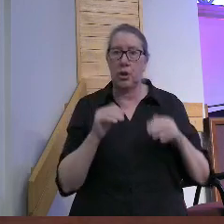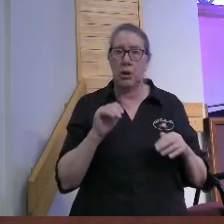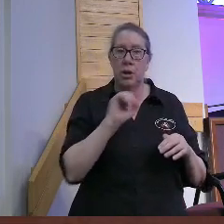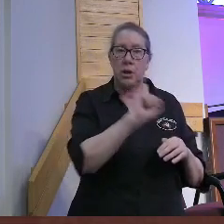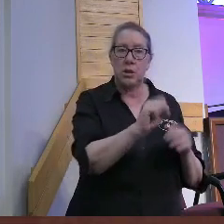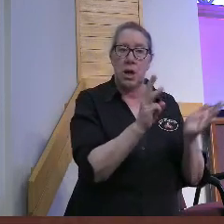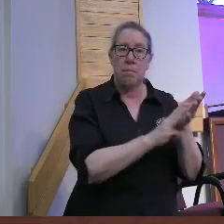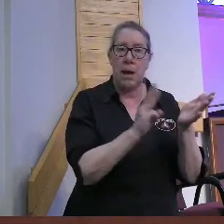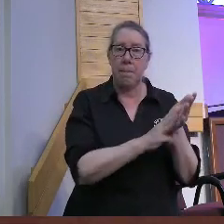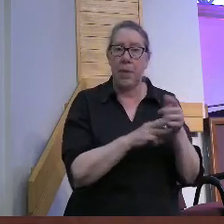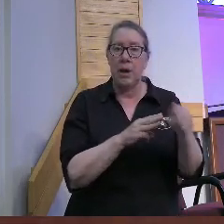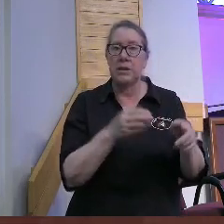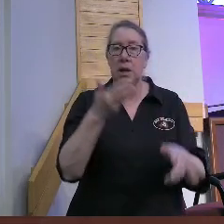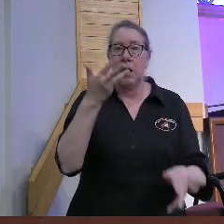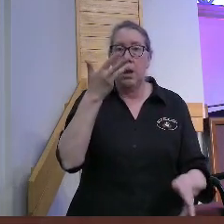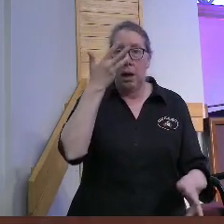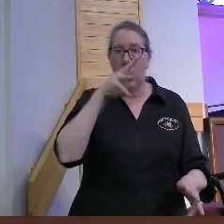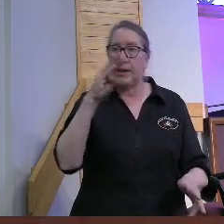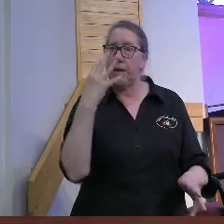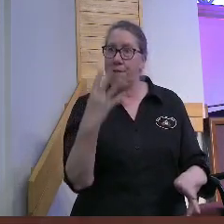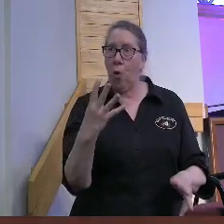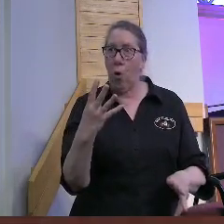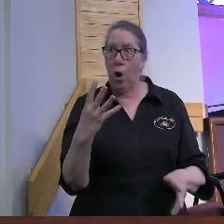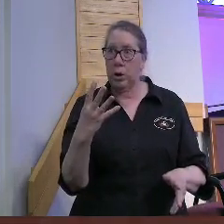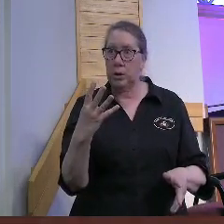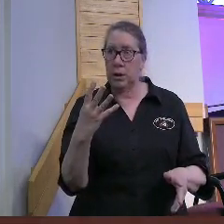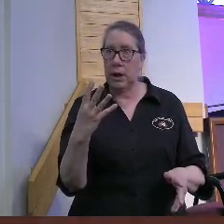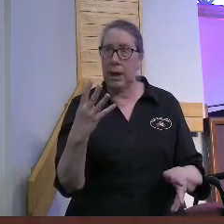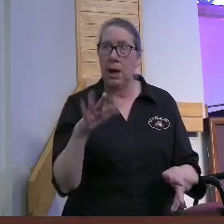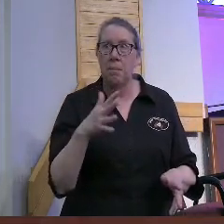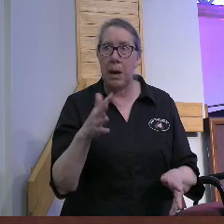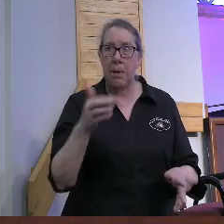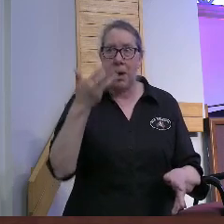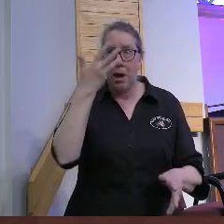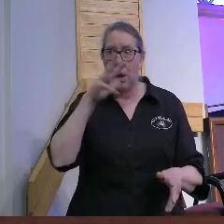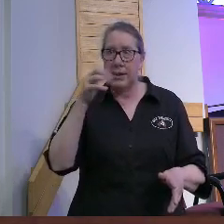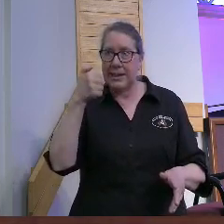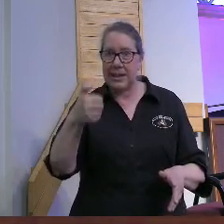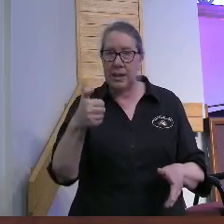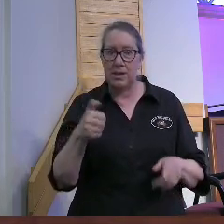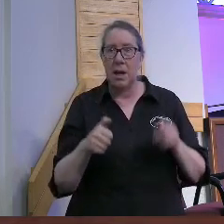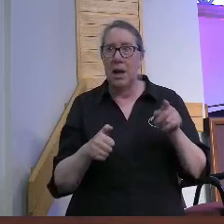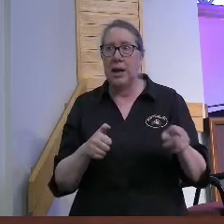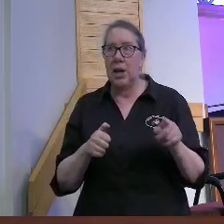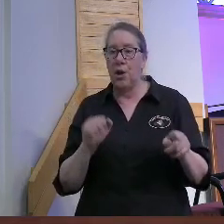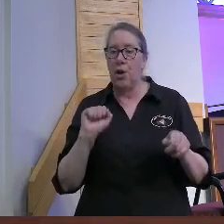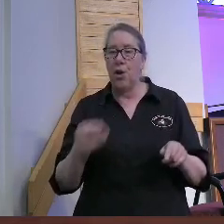the house. You're not allowed to come to prayer meeting because you're 96 and you could die. You're not going to go to the hospital anymore and pray for people. You just got to stay home. And